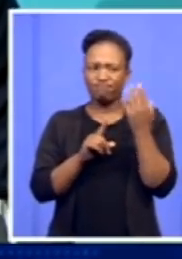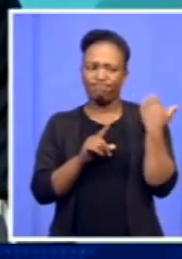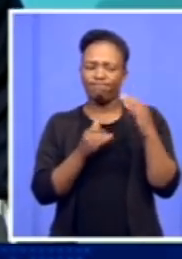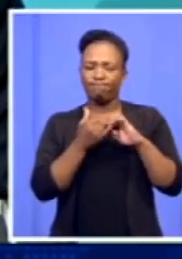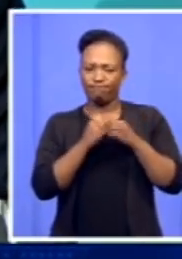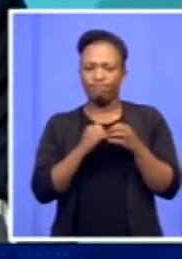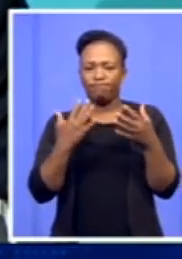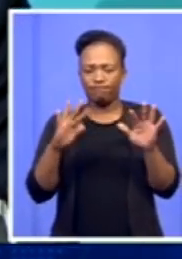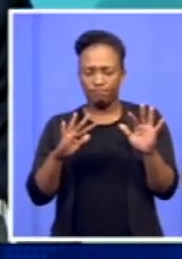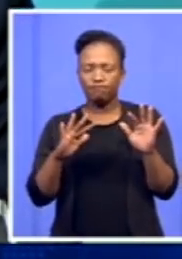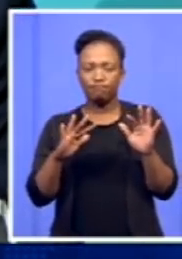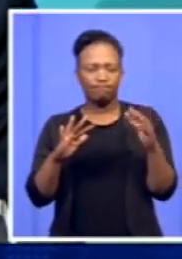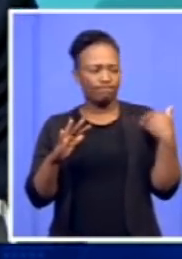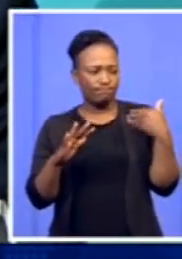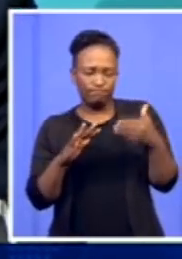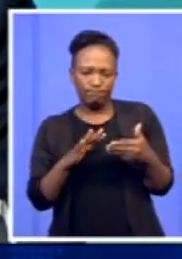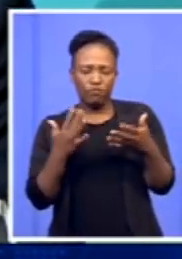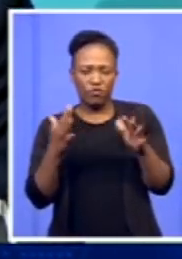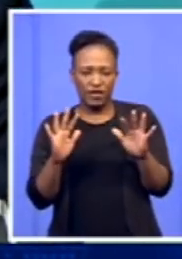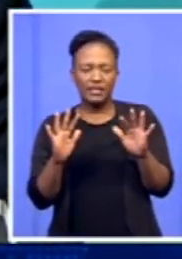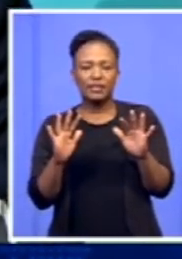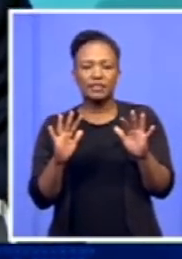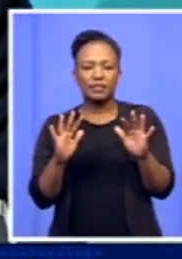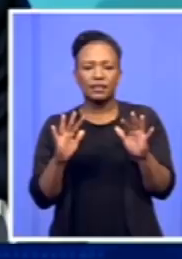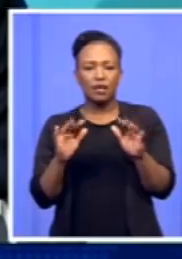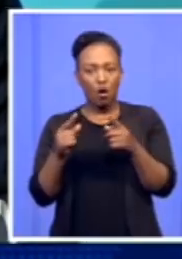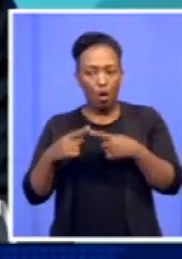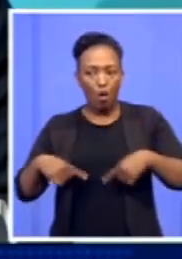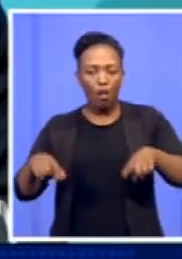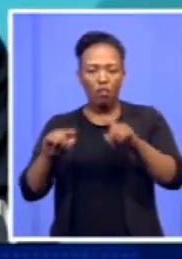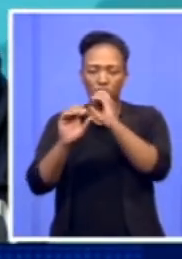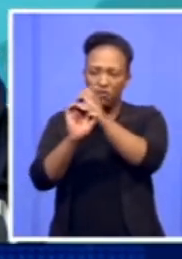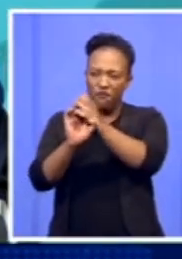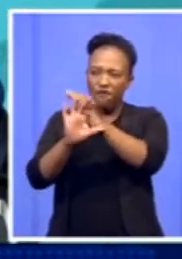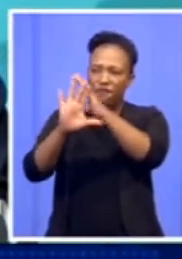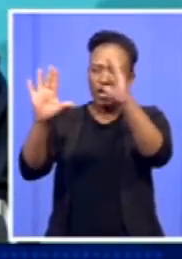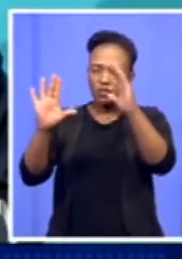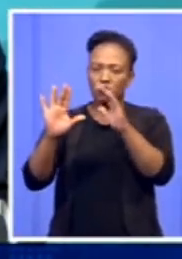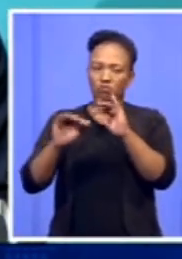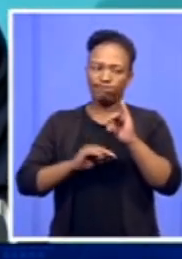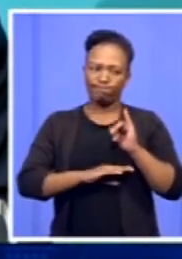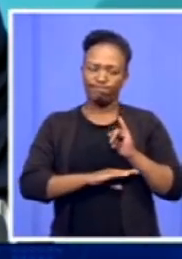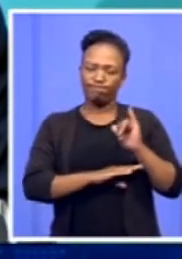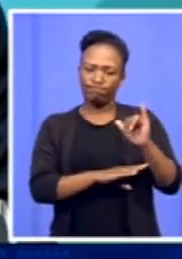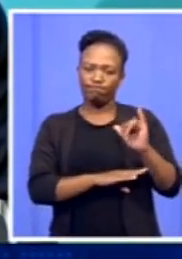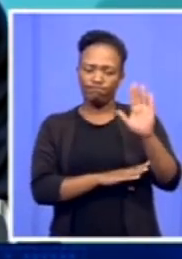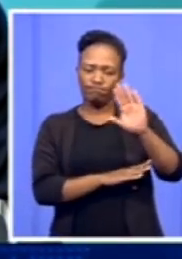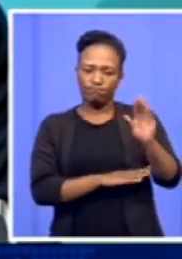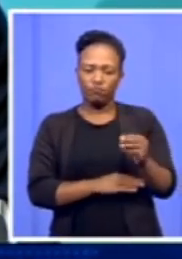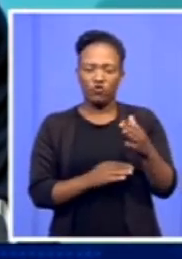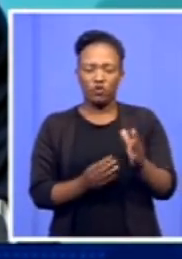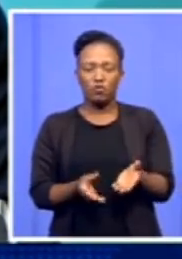to lay out a common vision to support the African continent and obtain the necessary technology to produce